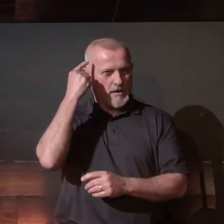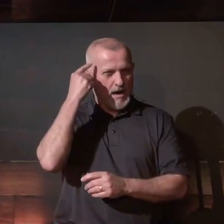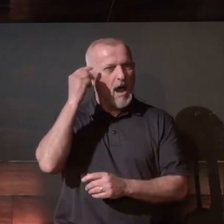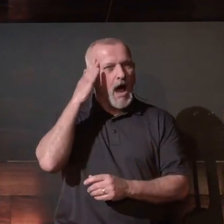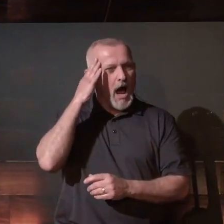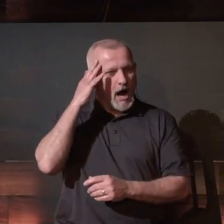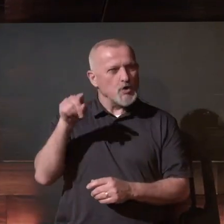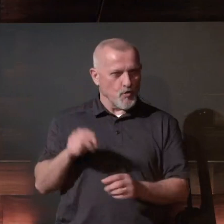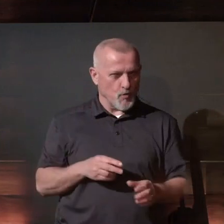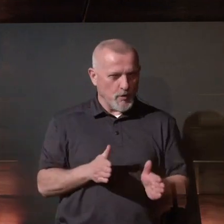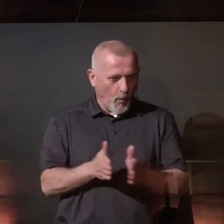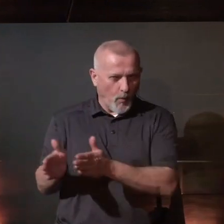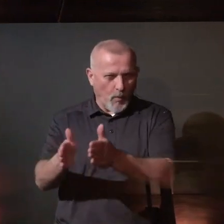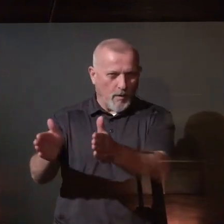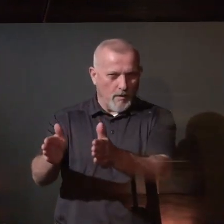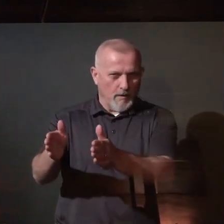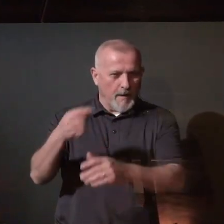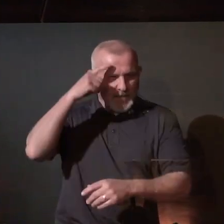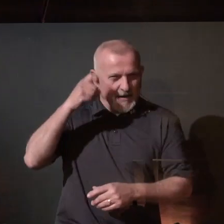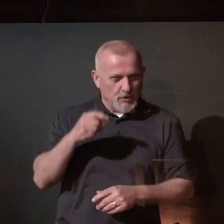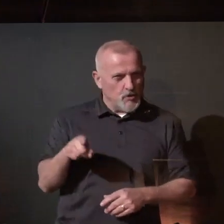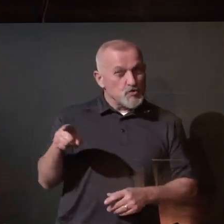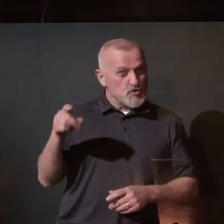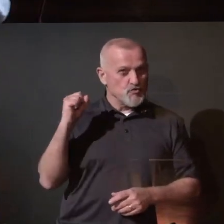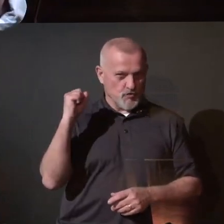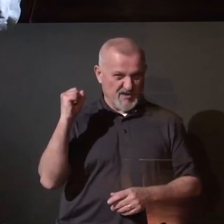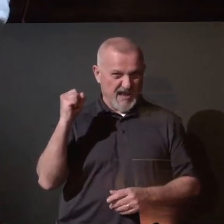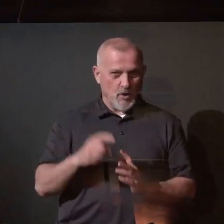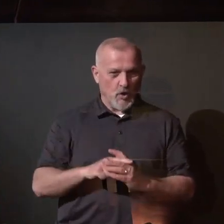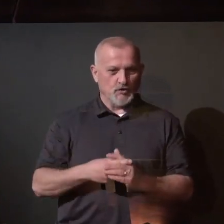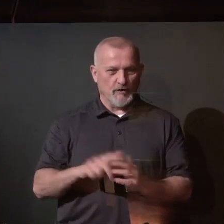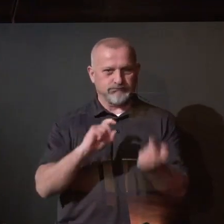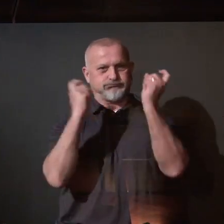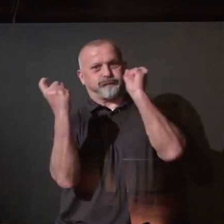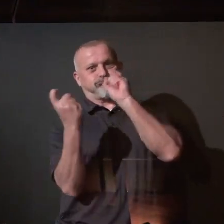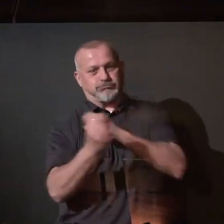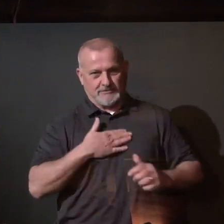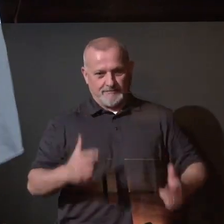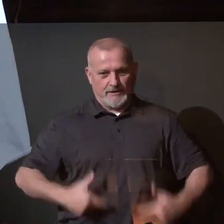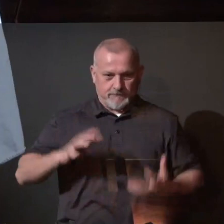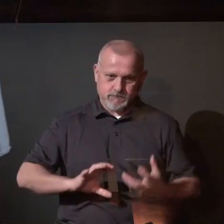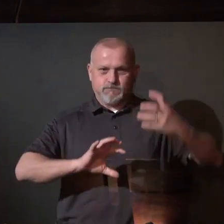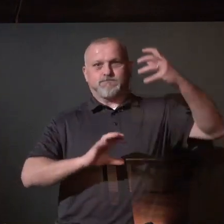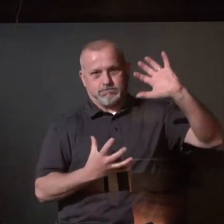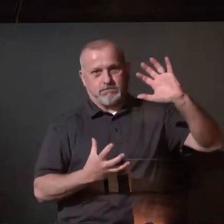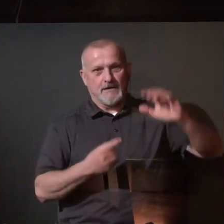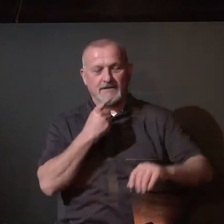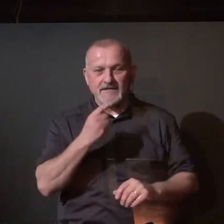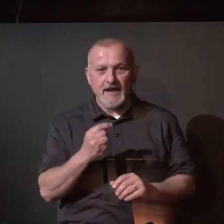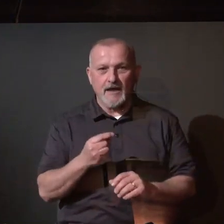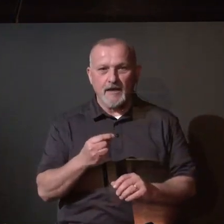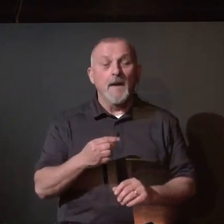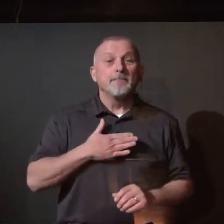and I don't like it because you're fixing to disrupt the normal flow of my life. You're fixing to change the status quo. You're fixing to tell me that the way